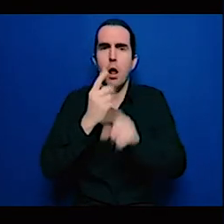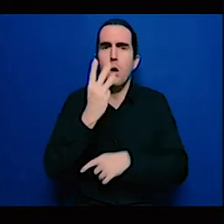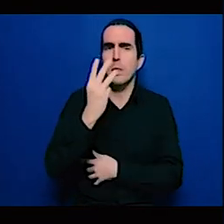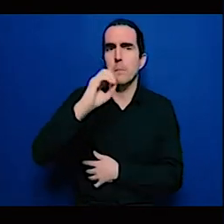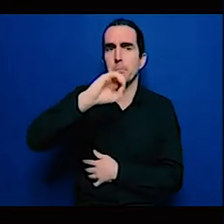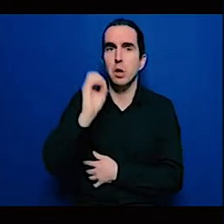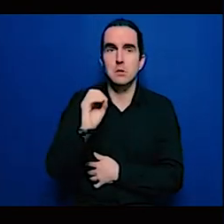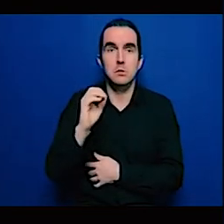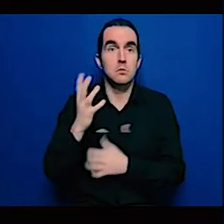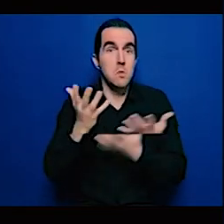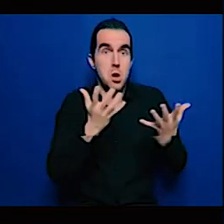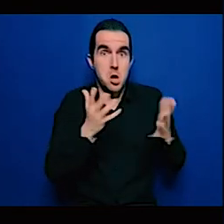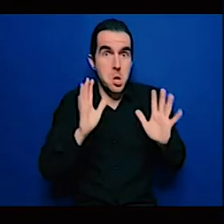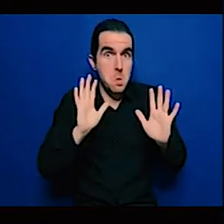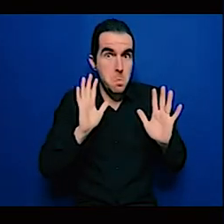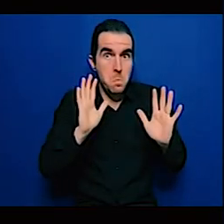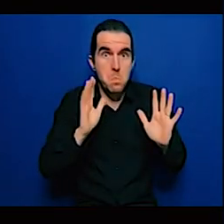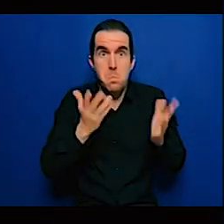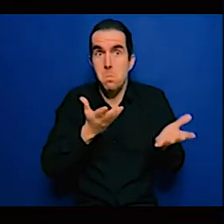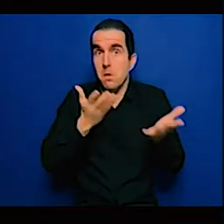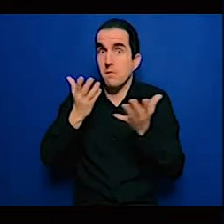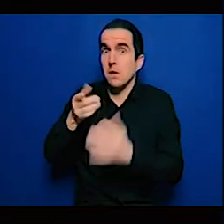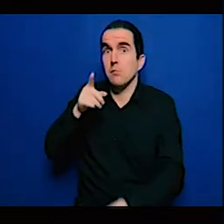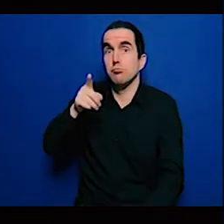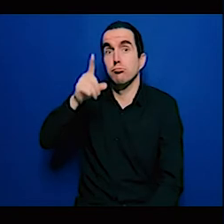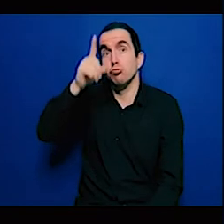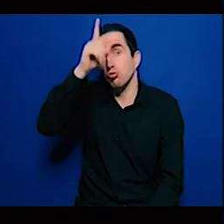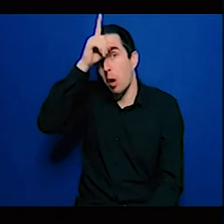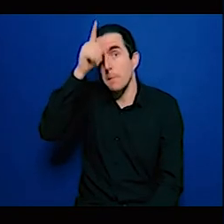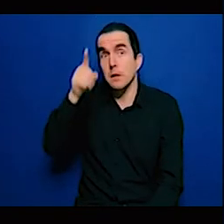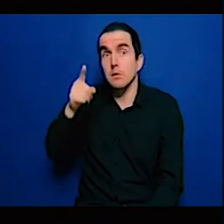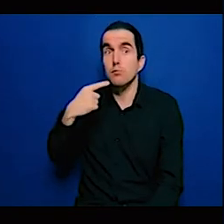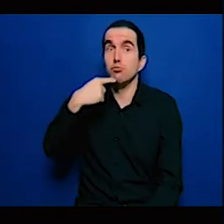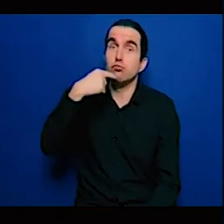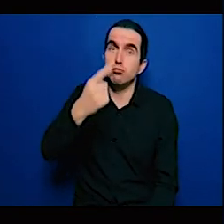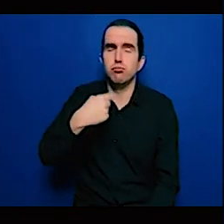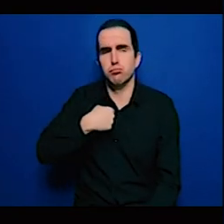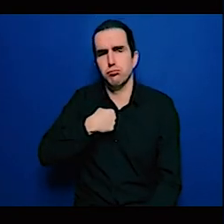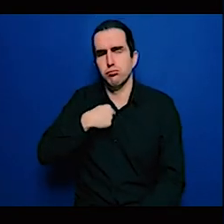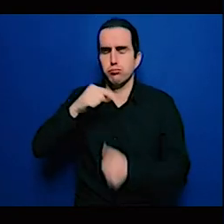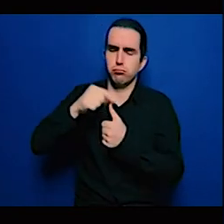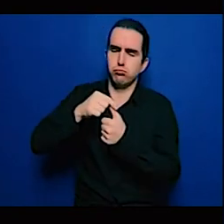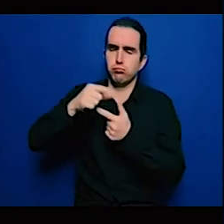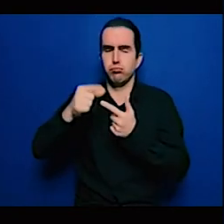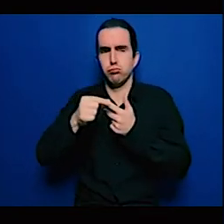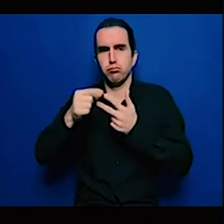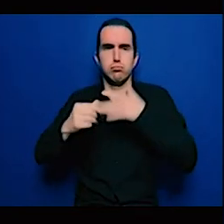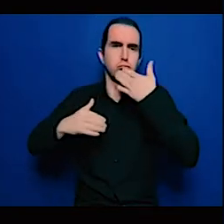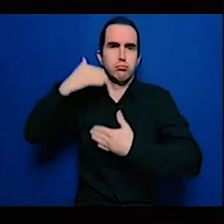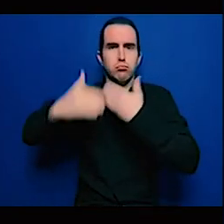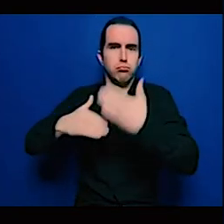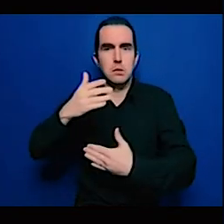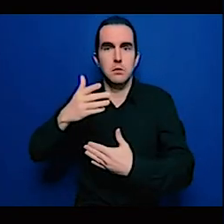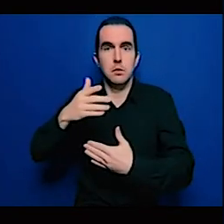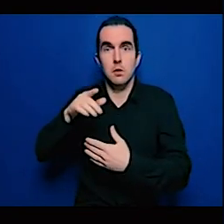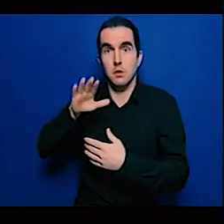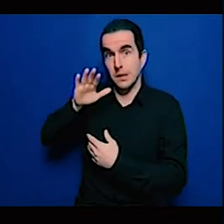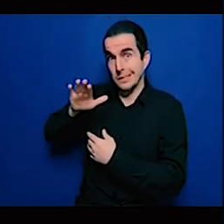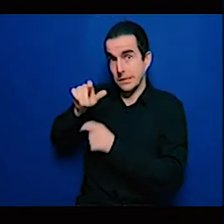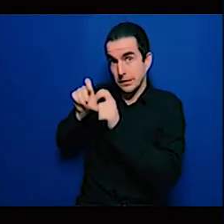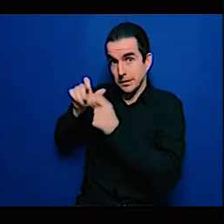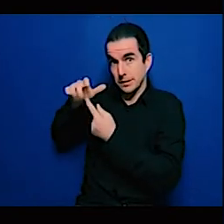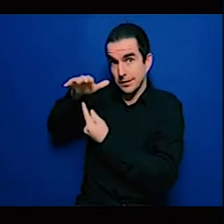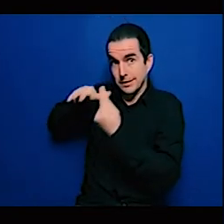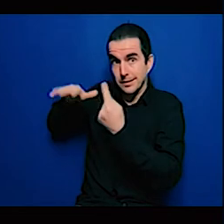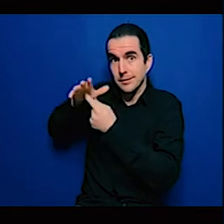we can see it it's written down we can see the policy document or whatever the document is that says that these guys are going to commit